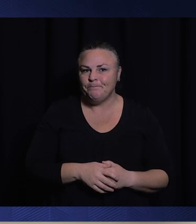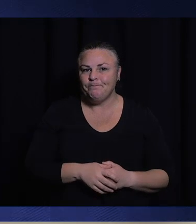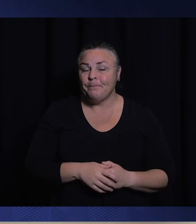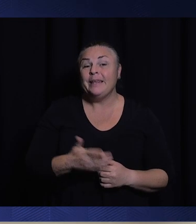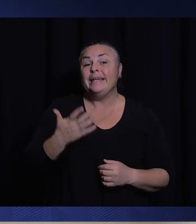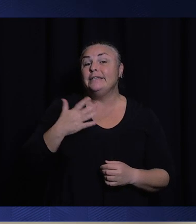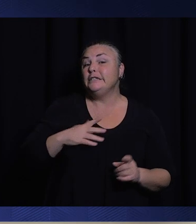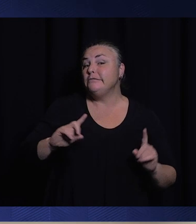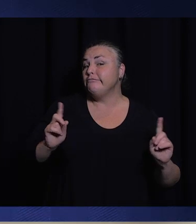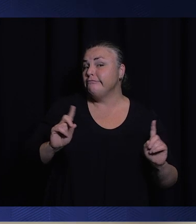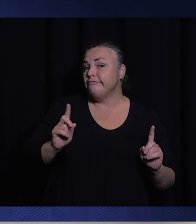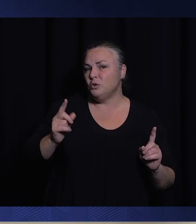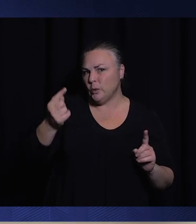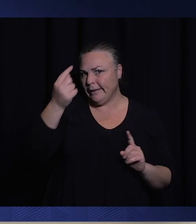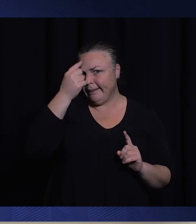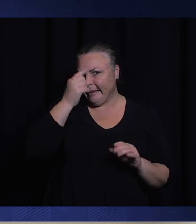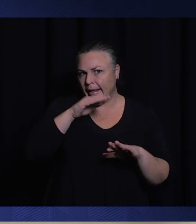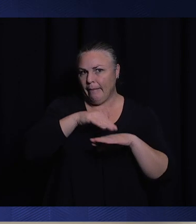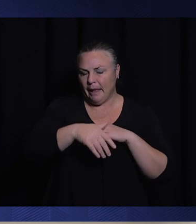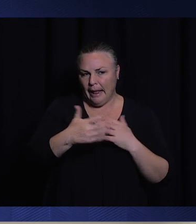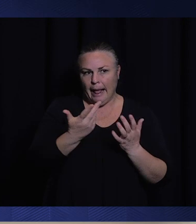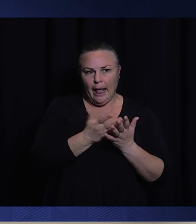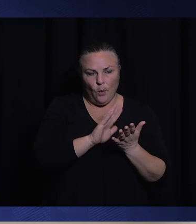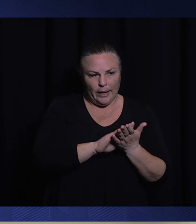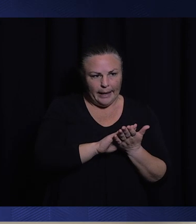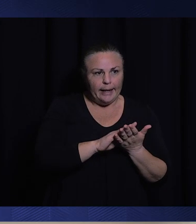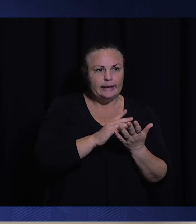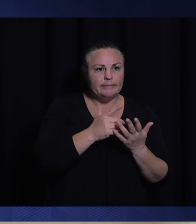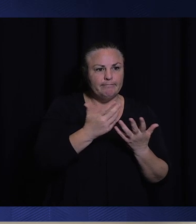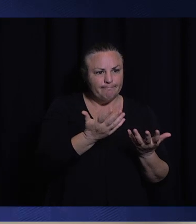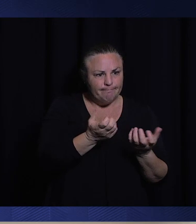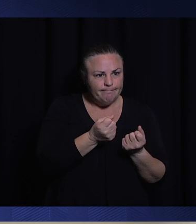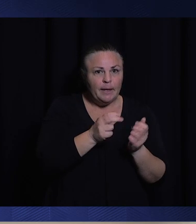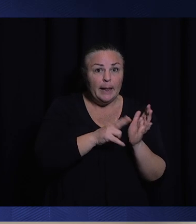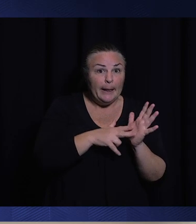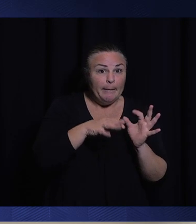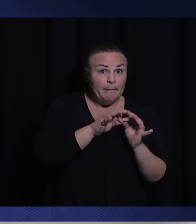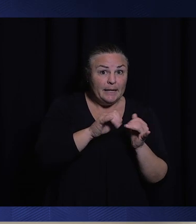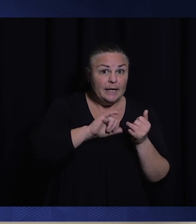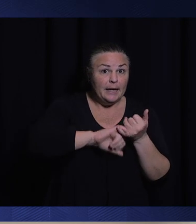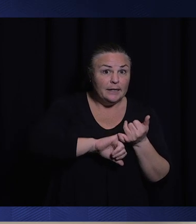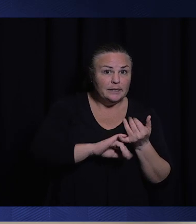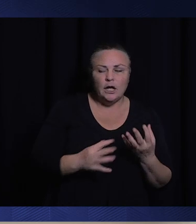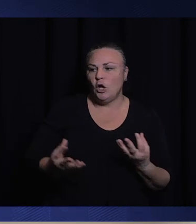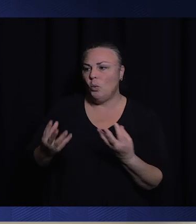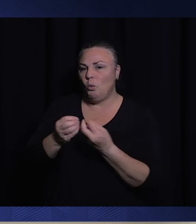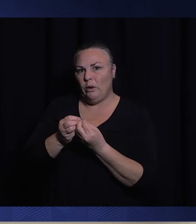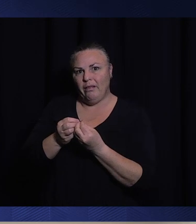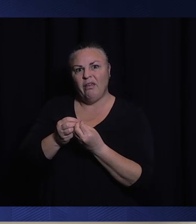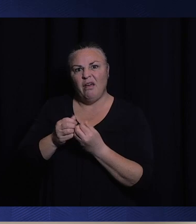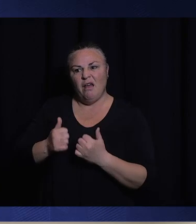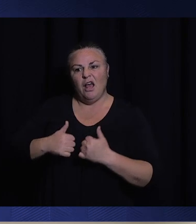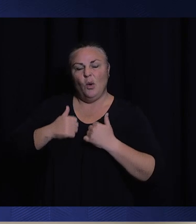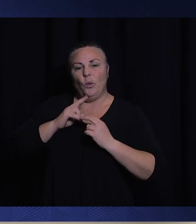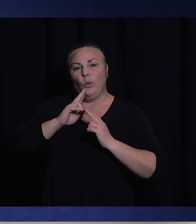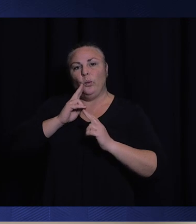flooded, often with highly contaminated water owing to the practices of open defecation